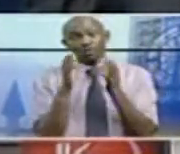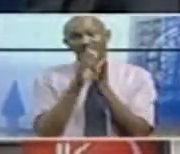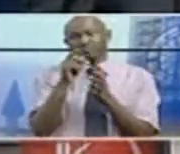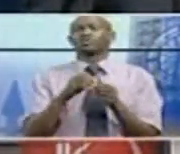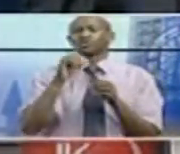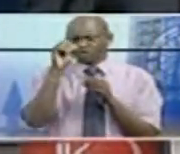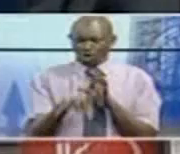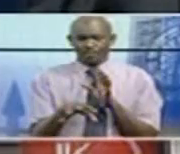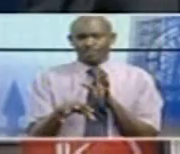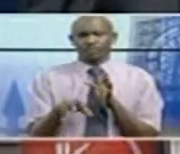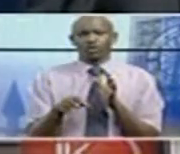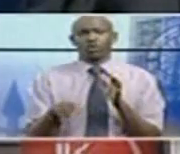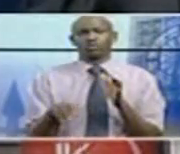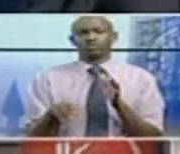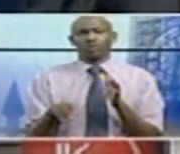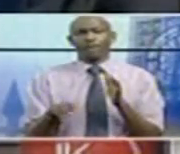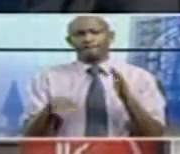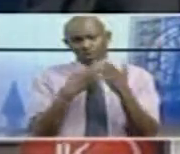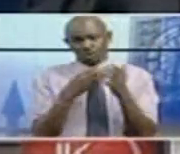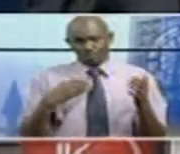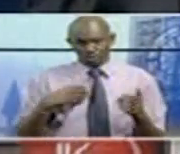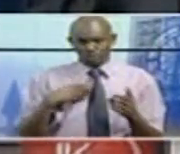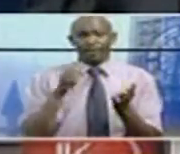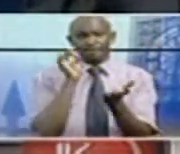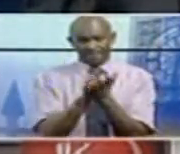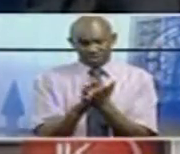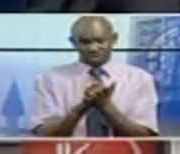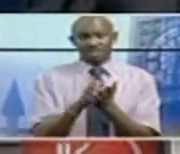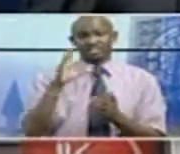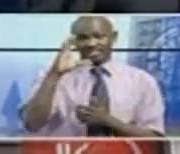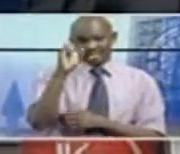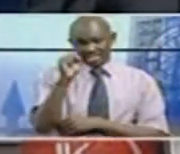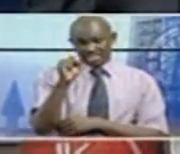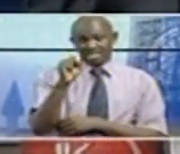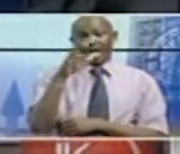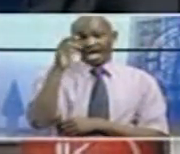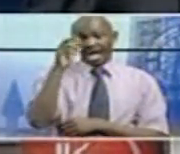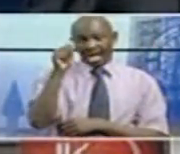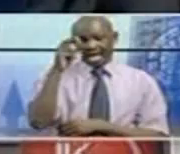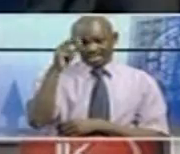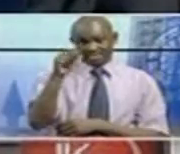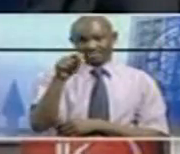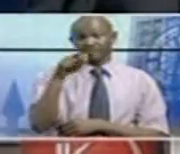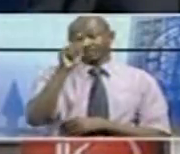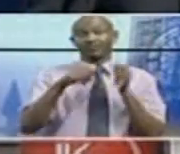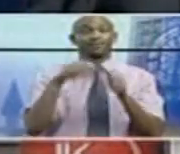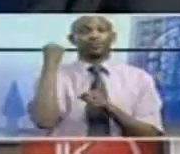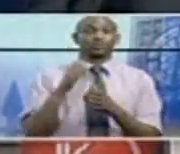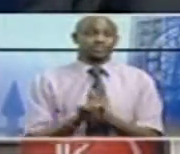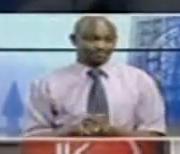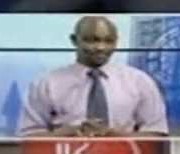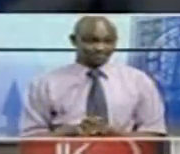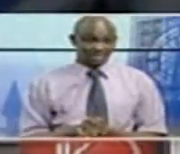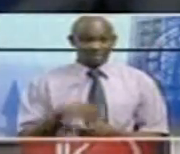his motion to impeach CS for devolution and Waiguru. Yes. He has refused.